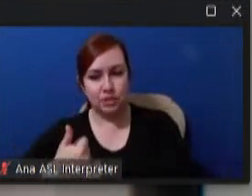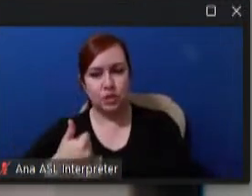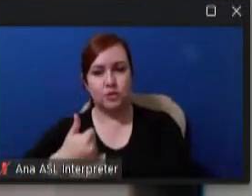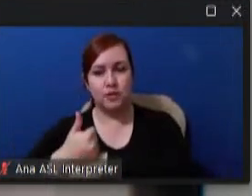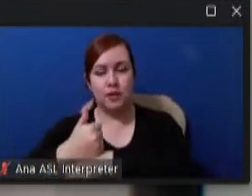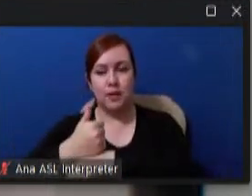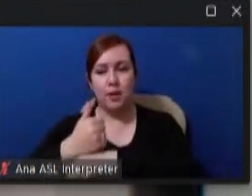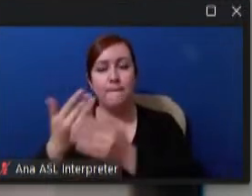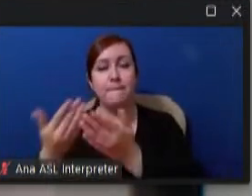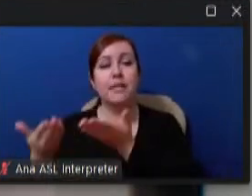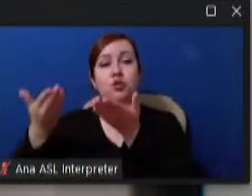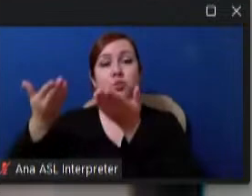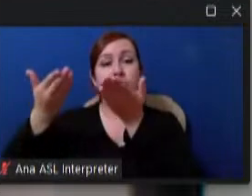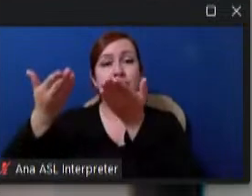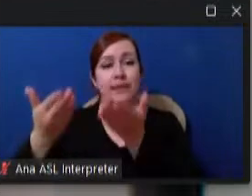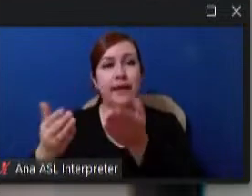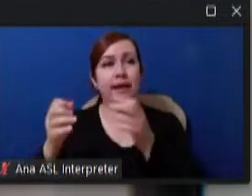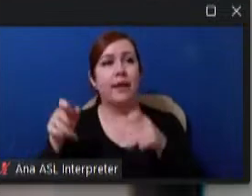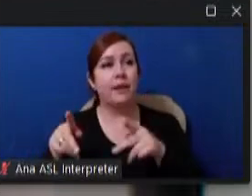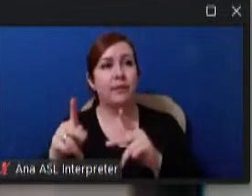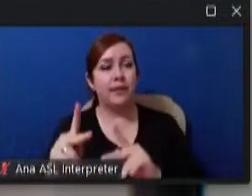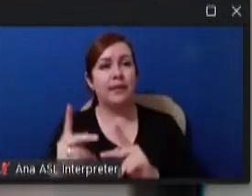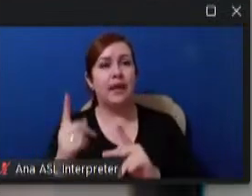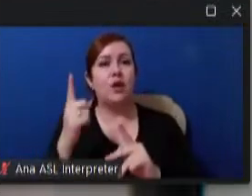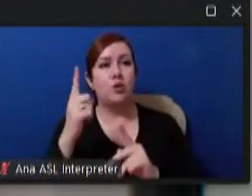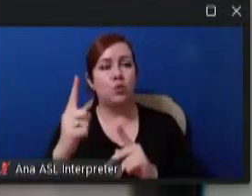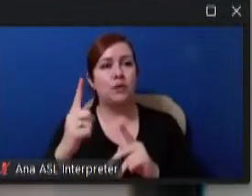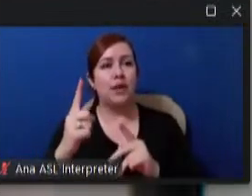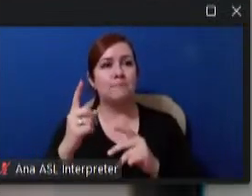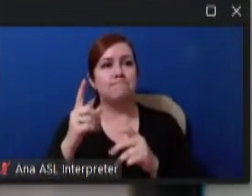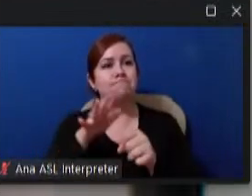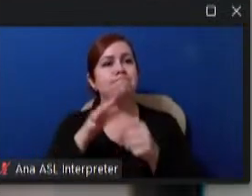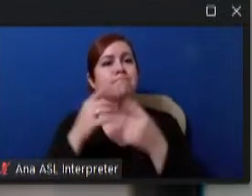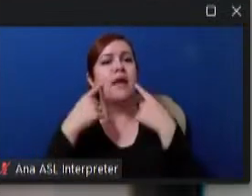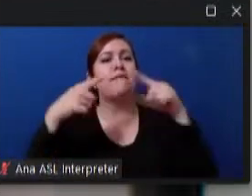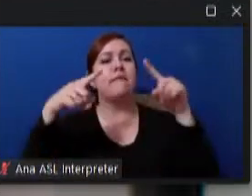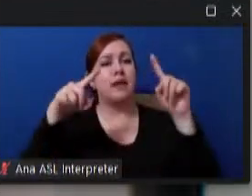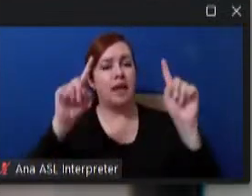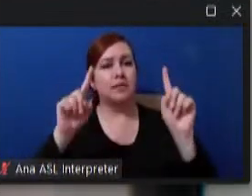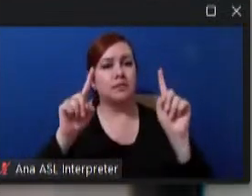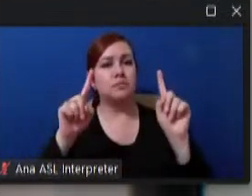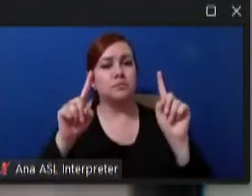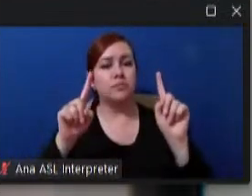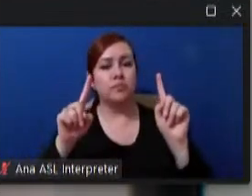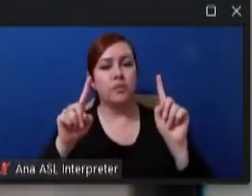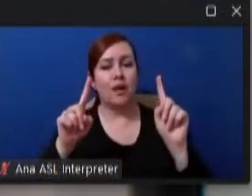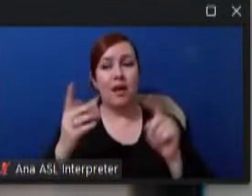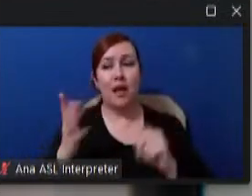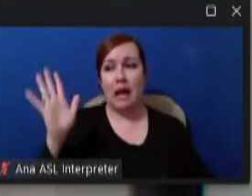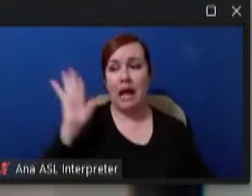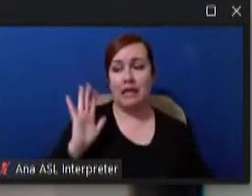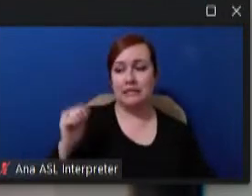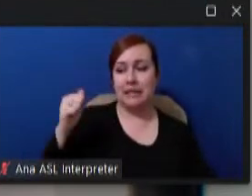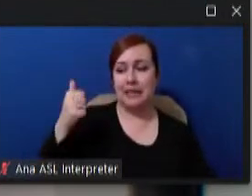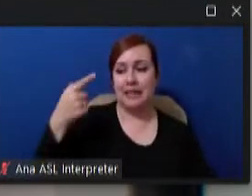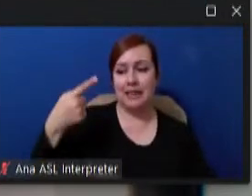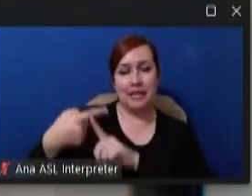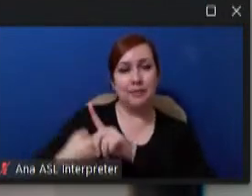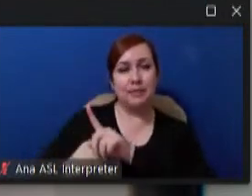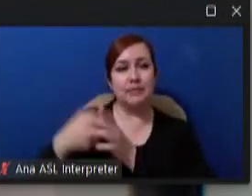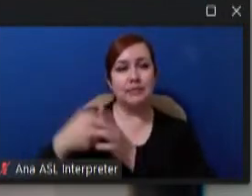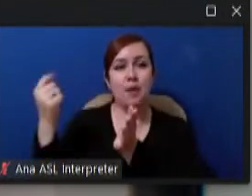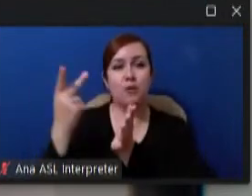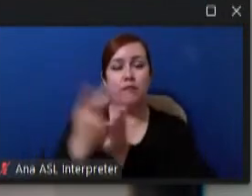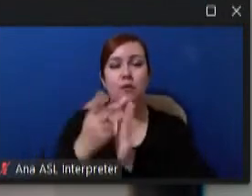plan and the budget that it requires that will allow us to execute this plan. 10 months ago, we approved